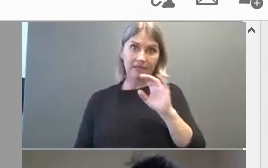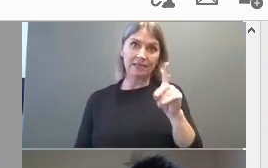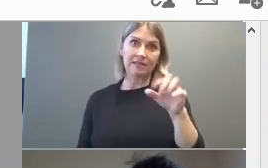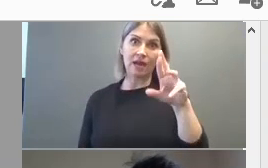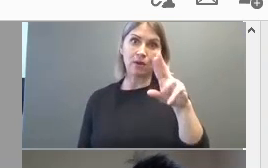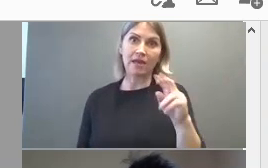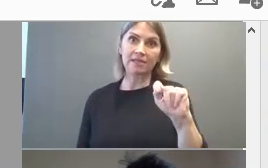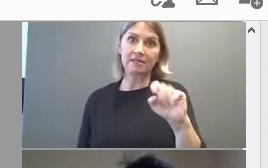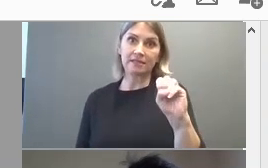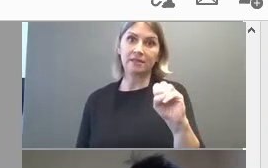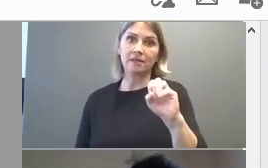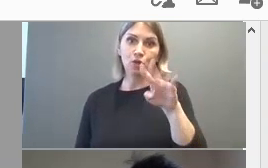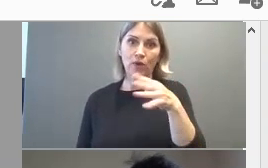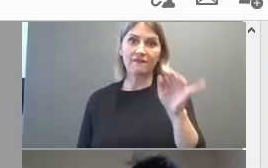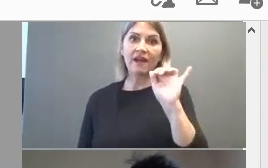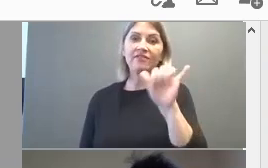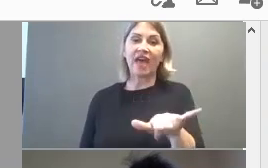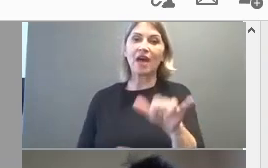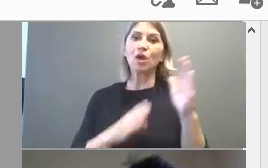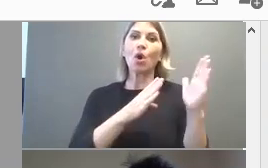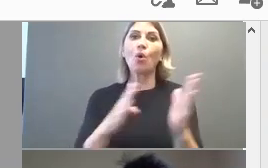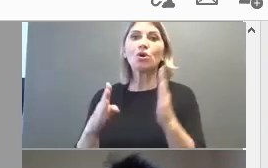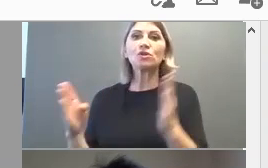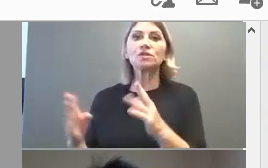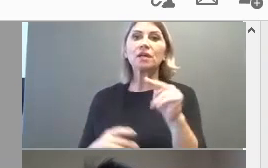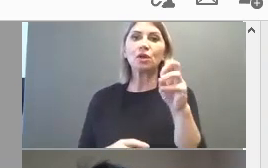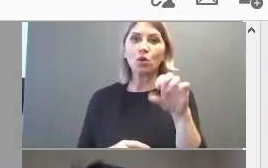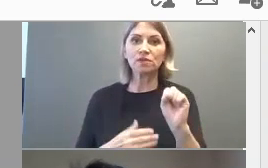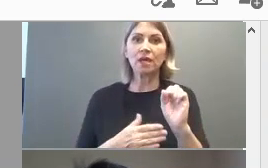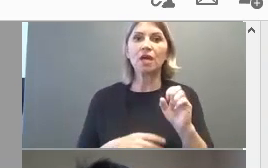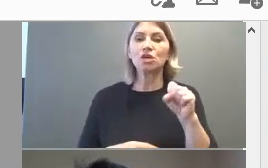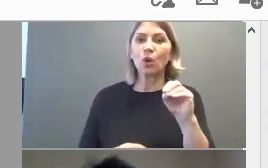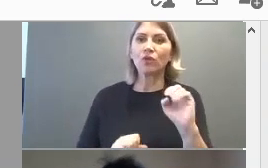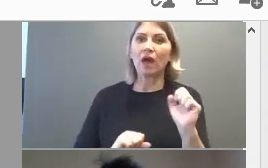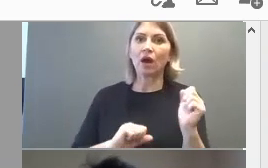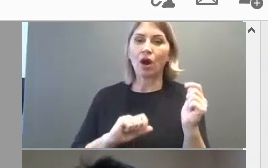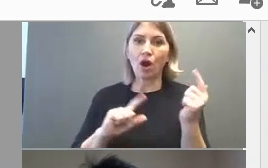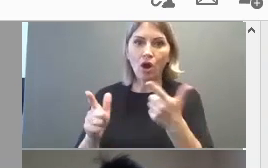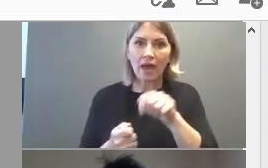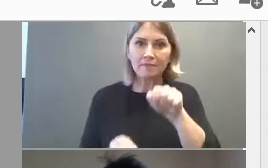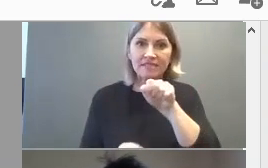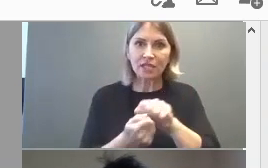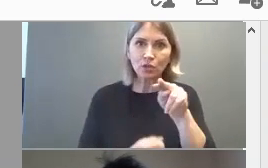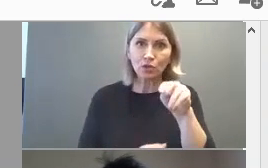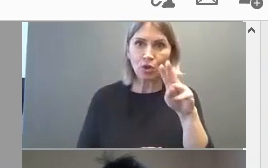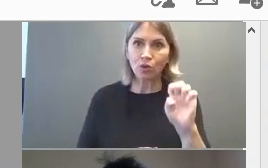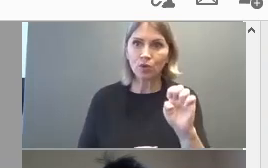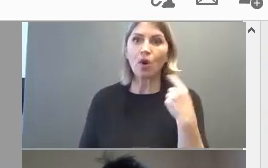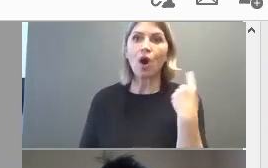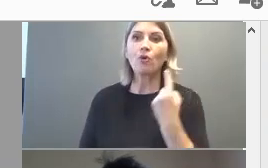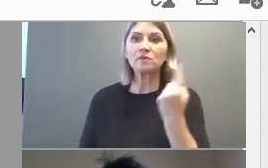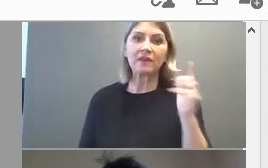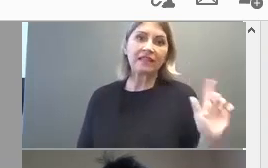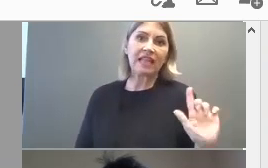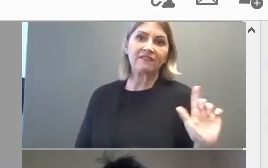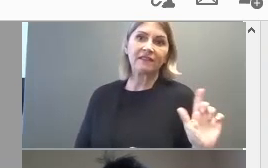of that graph essentially orders the nodes such that all the parents of a particular node will always be on the left-hand